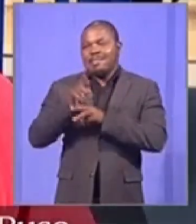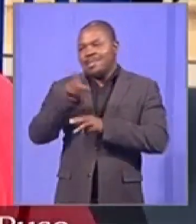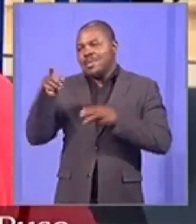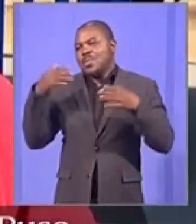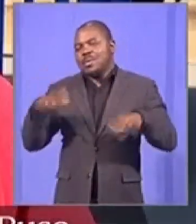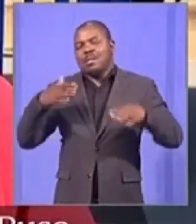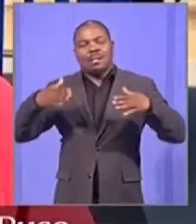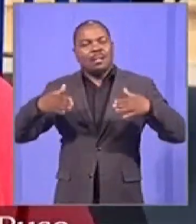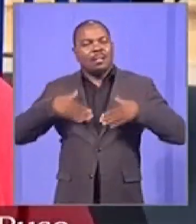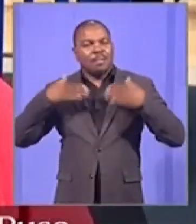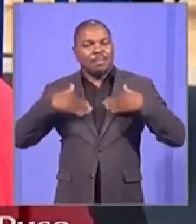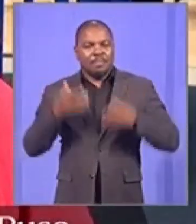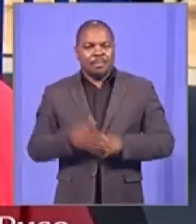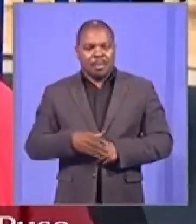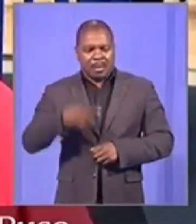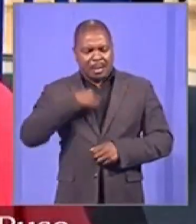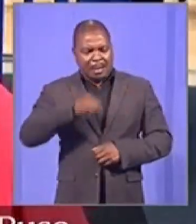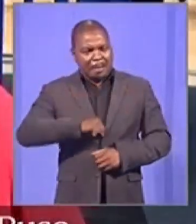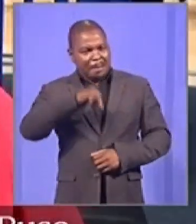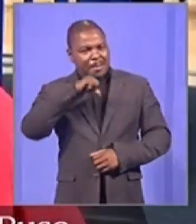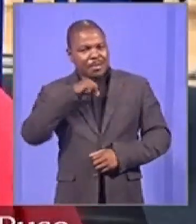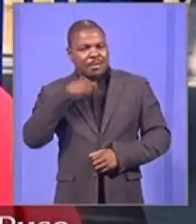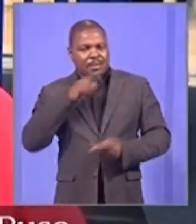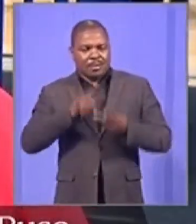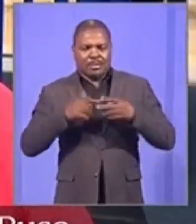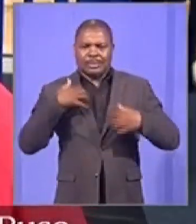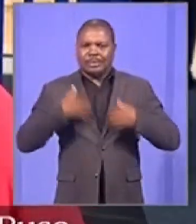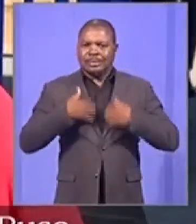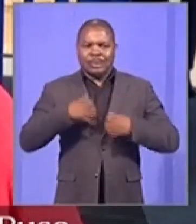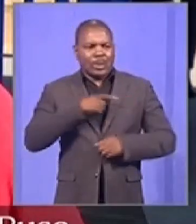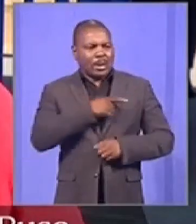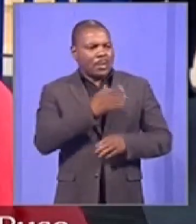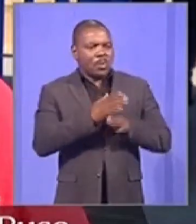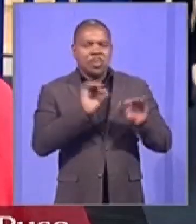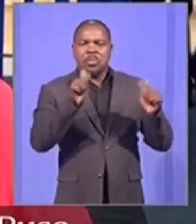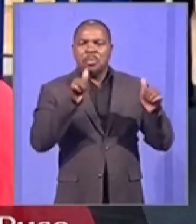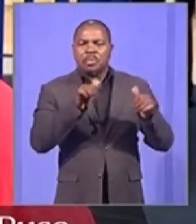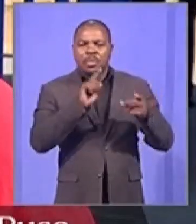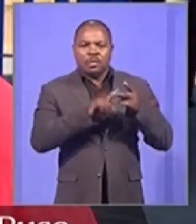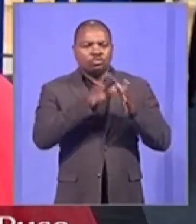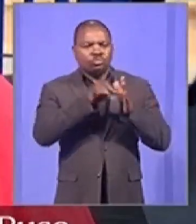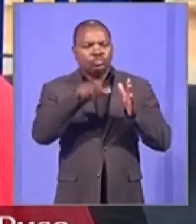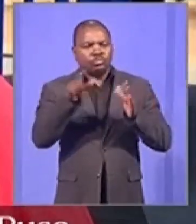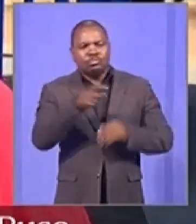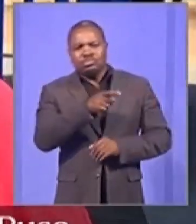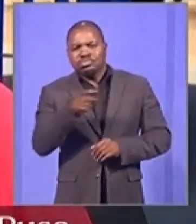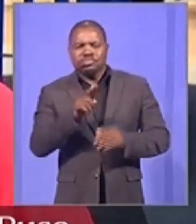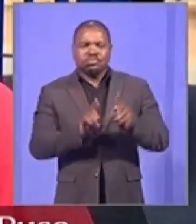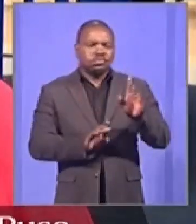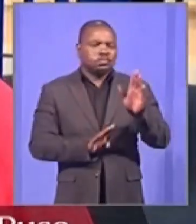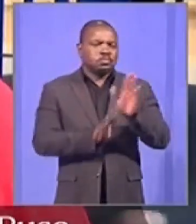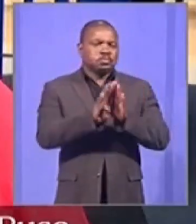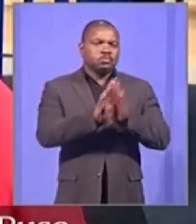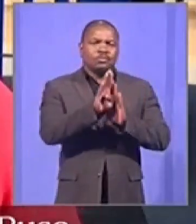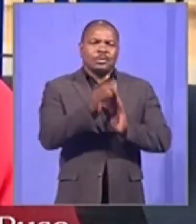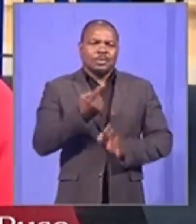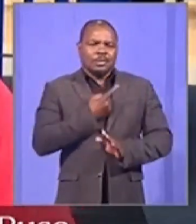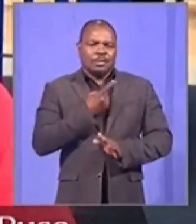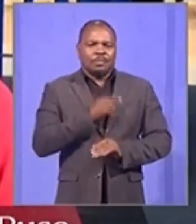boikgantsho. I'm very proud and I'm very excited the way how it worked, and then how the learners have improved themselves